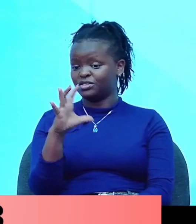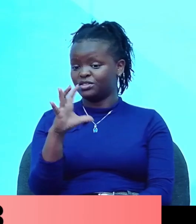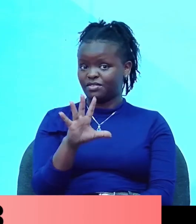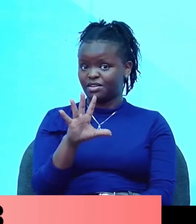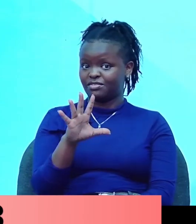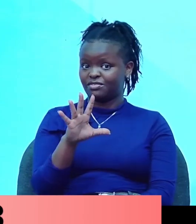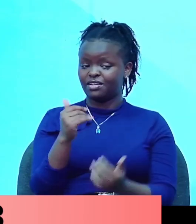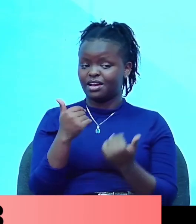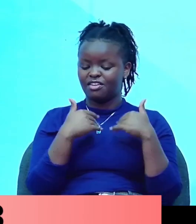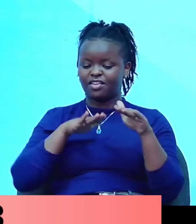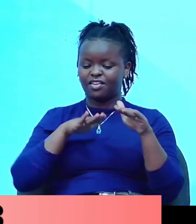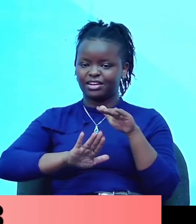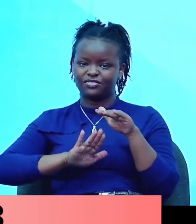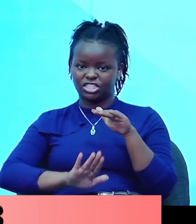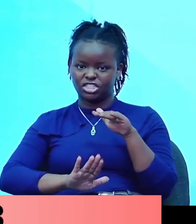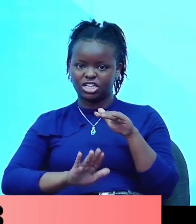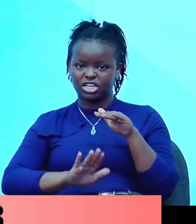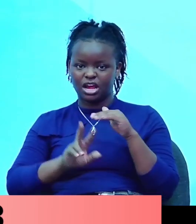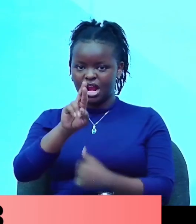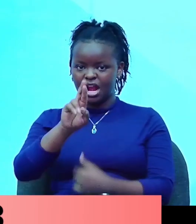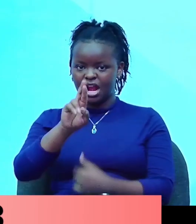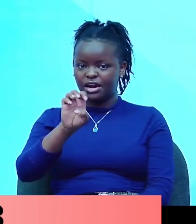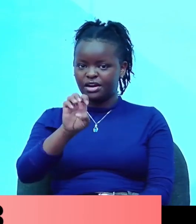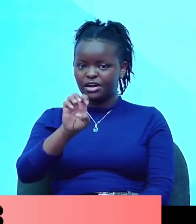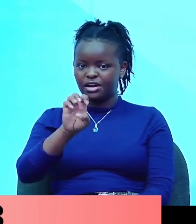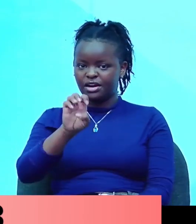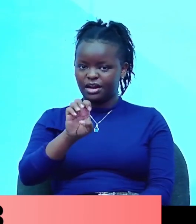Revvvisha, and that is now the extension